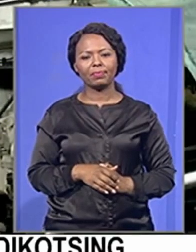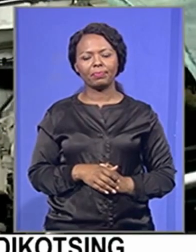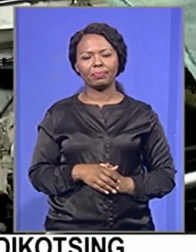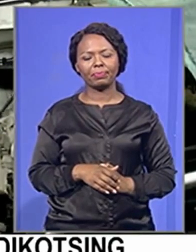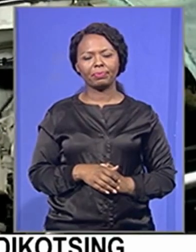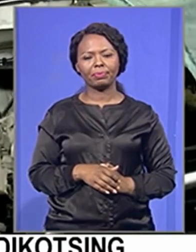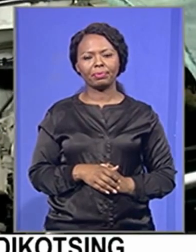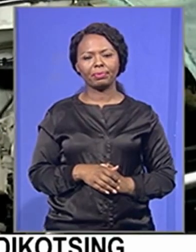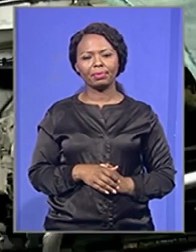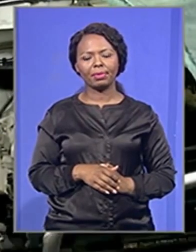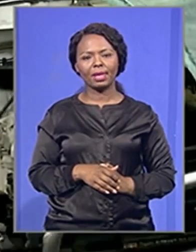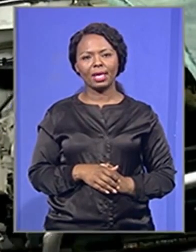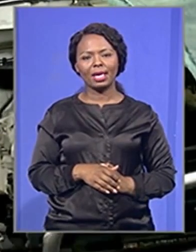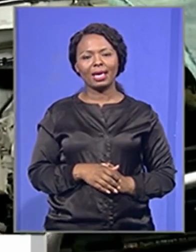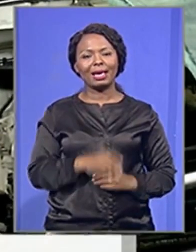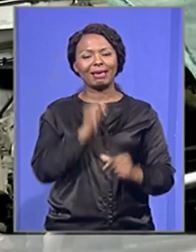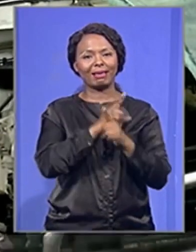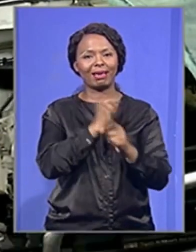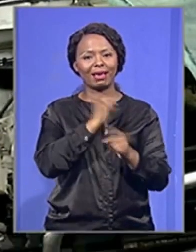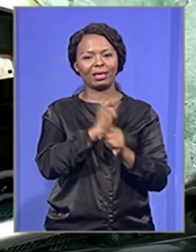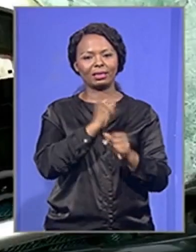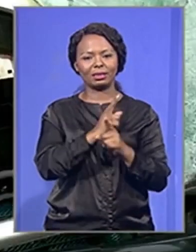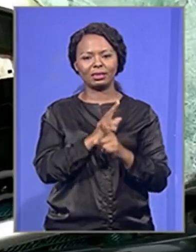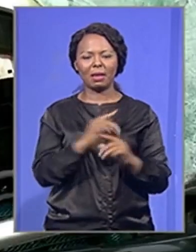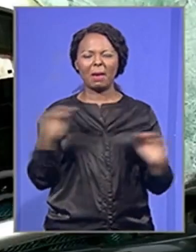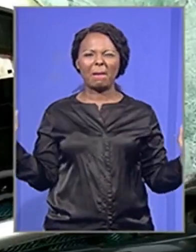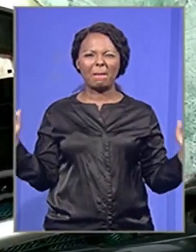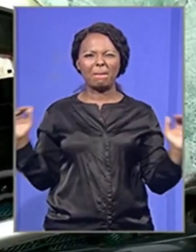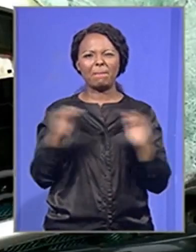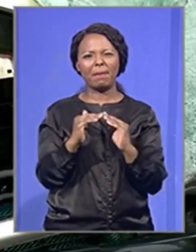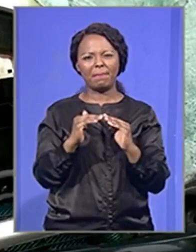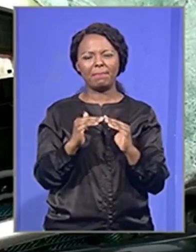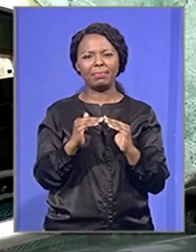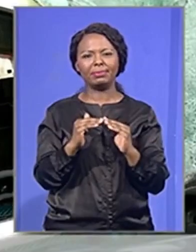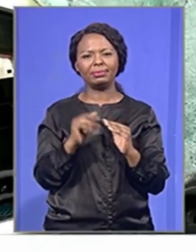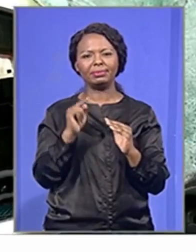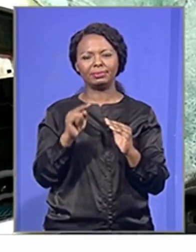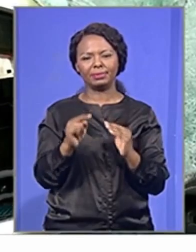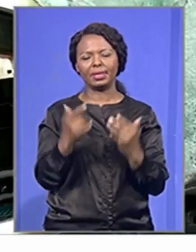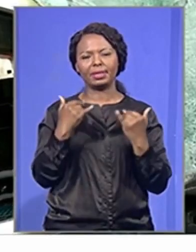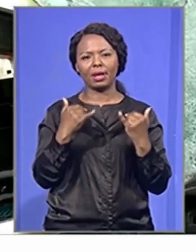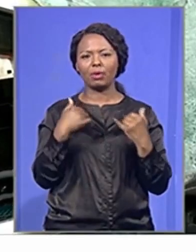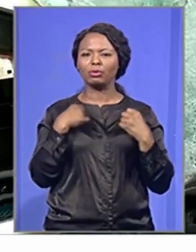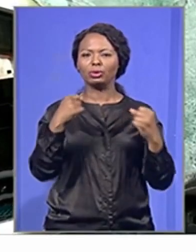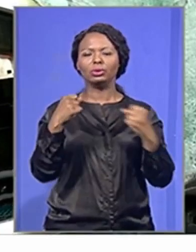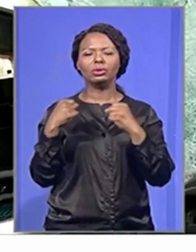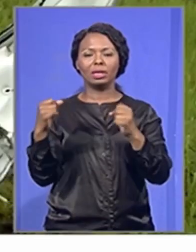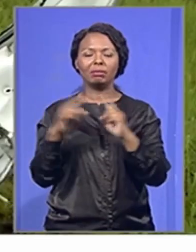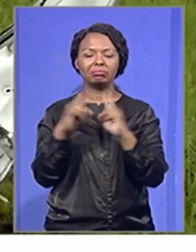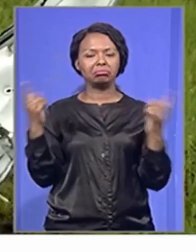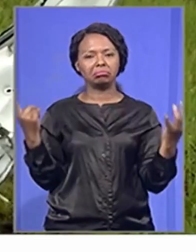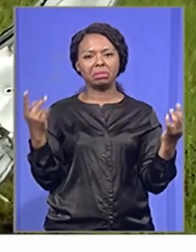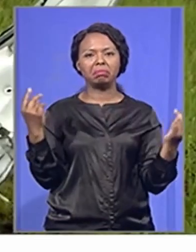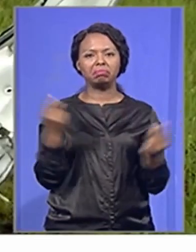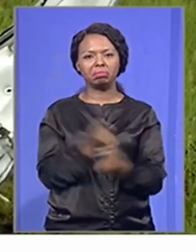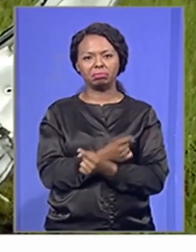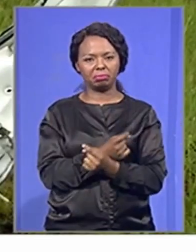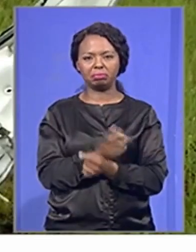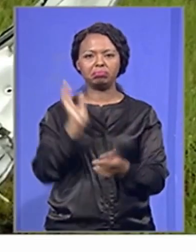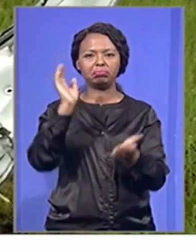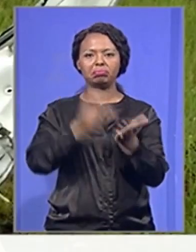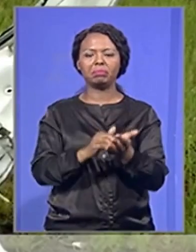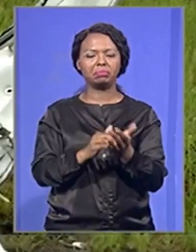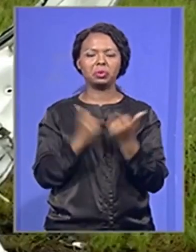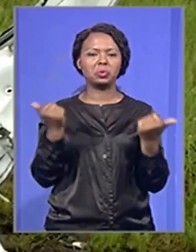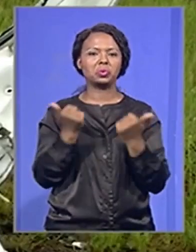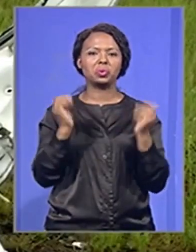e be e le tumo ya banamedi ba ditekisi tše ka bobedi go fihla mo ba ya go gona e fela ka manyami a sanke ba kgona.